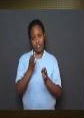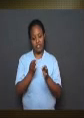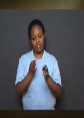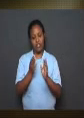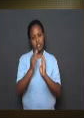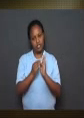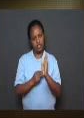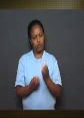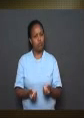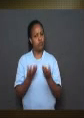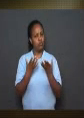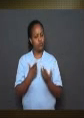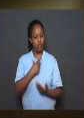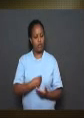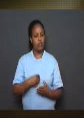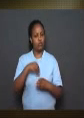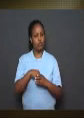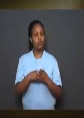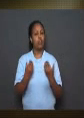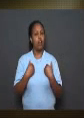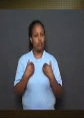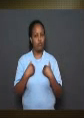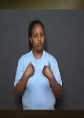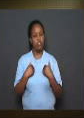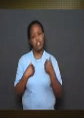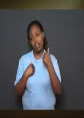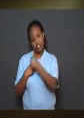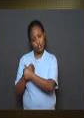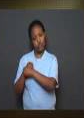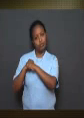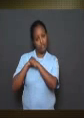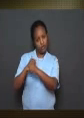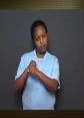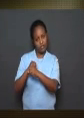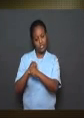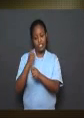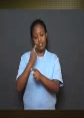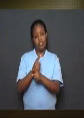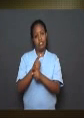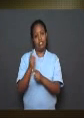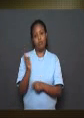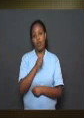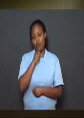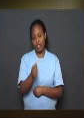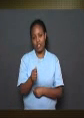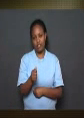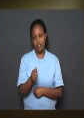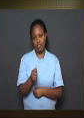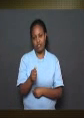The justice system has many elements in place to protect you from